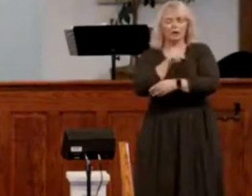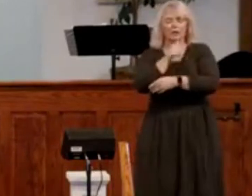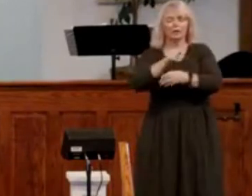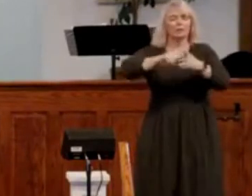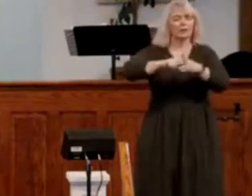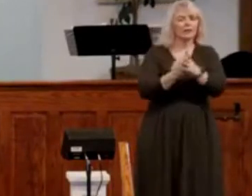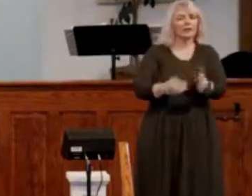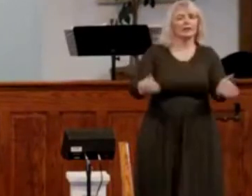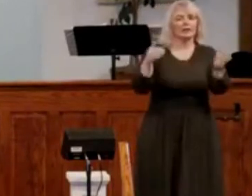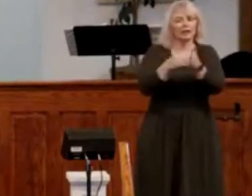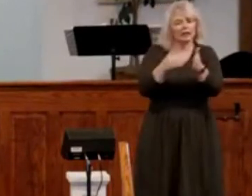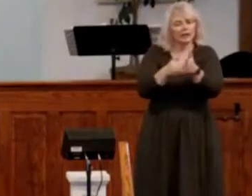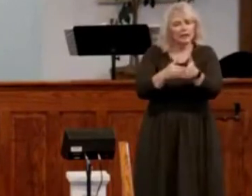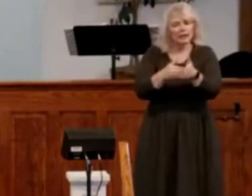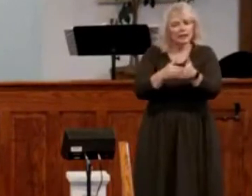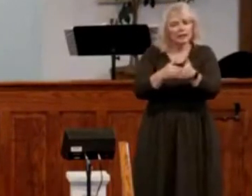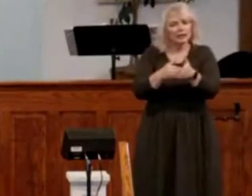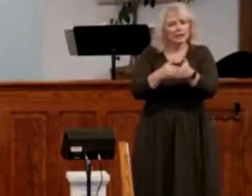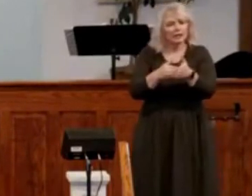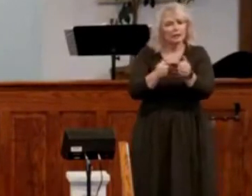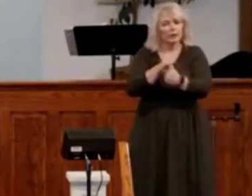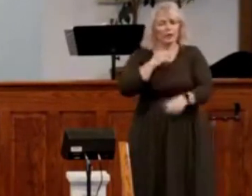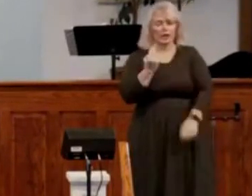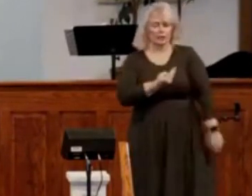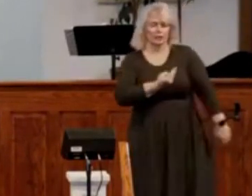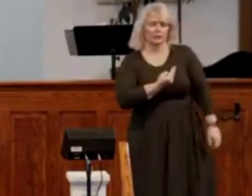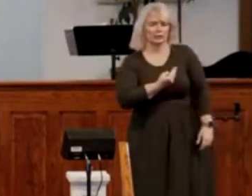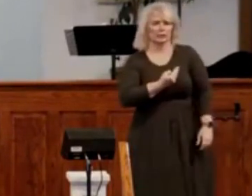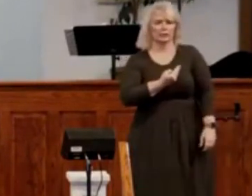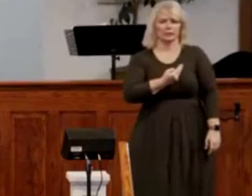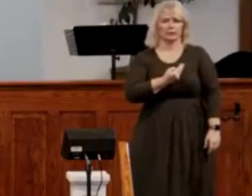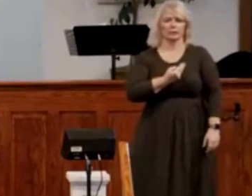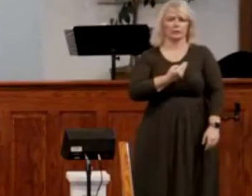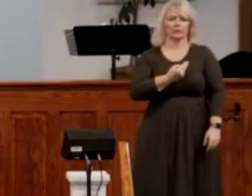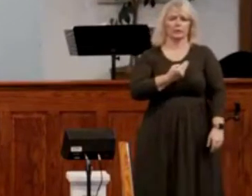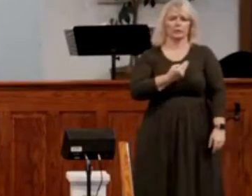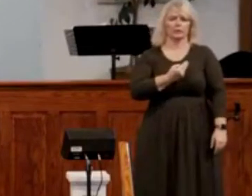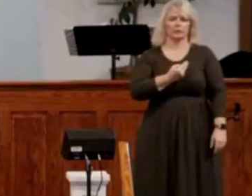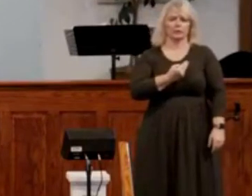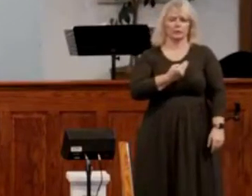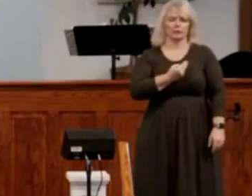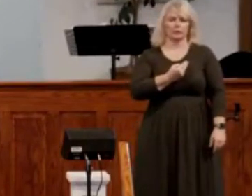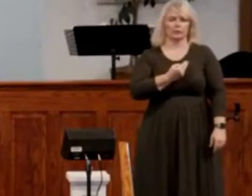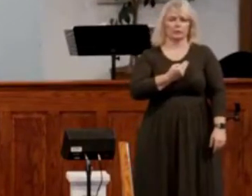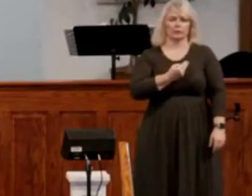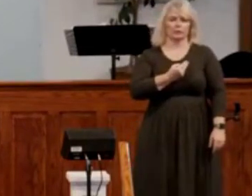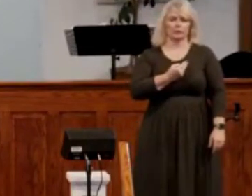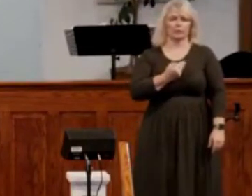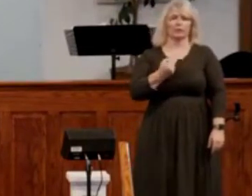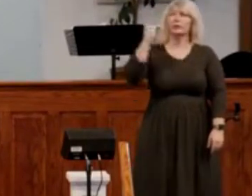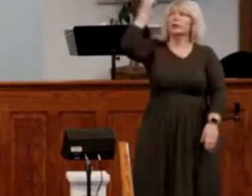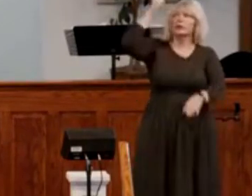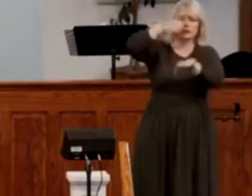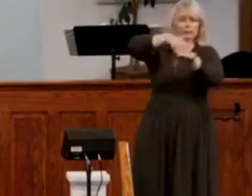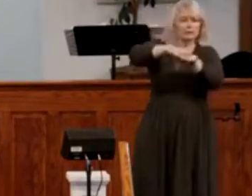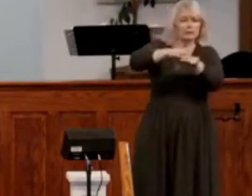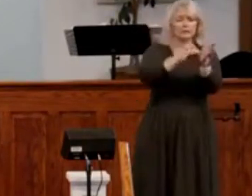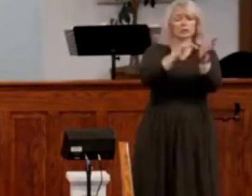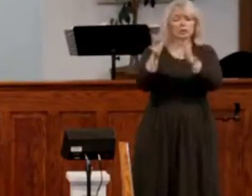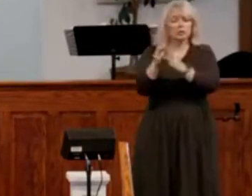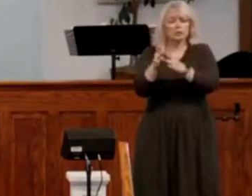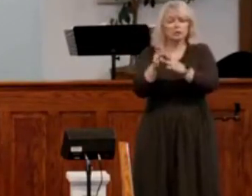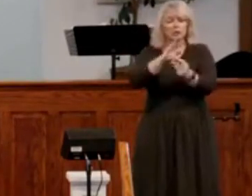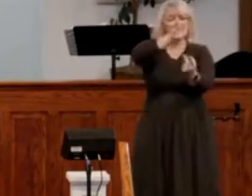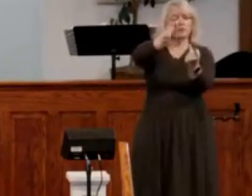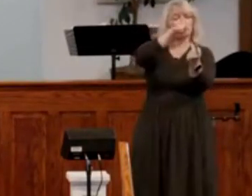over, wipe everybody out and start over with us. Or with somebody new, not with us. He sent his son Jesus to be the